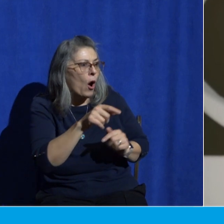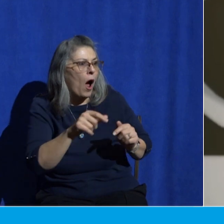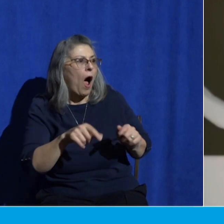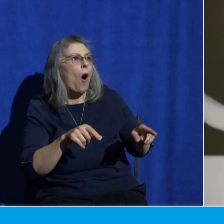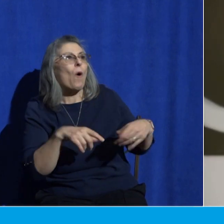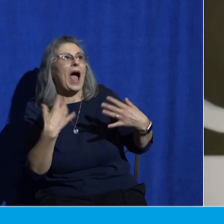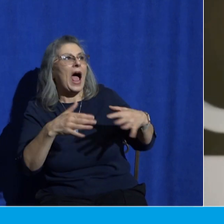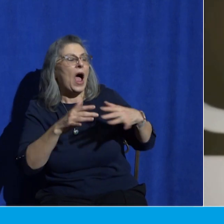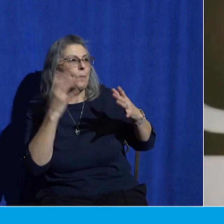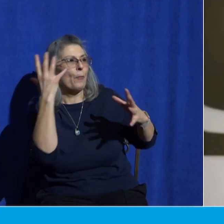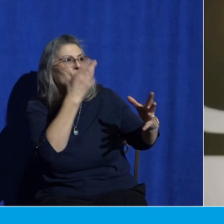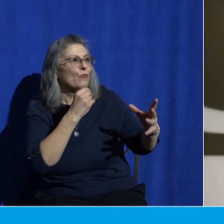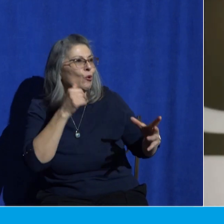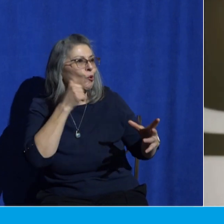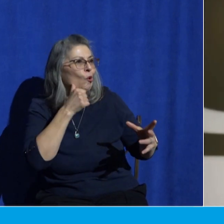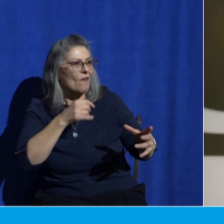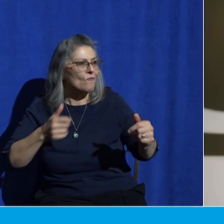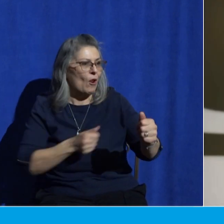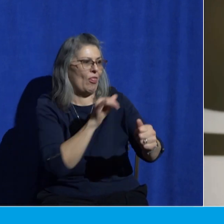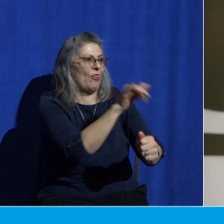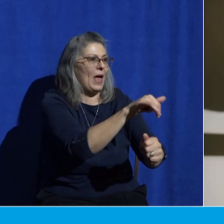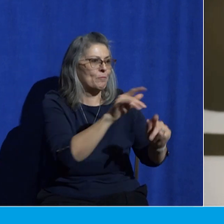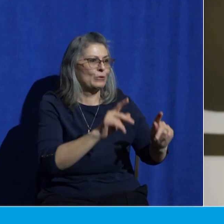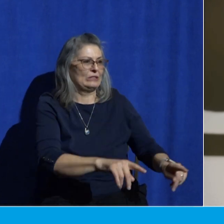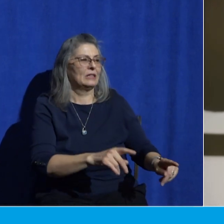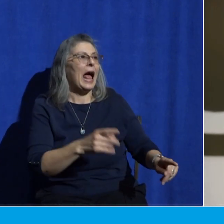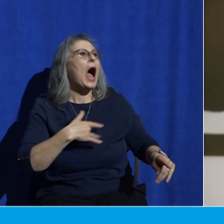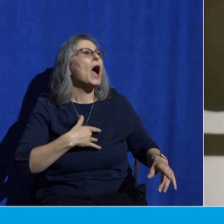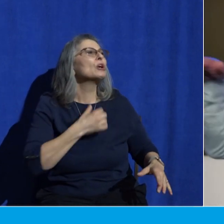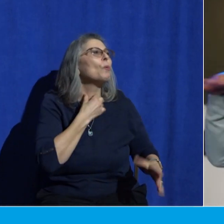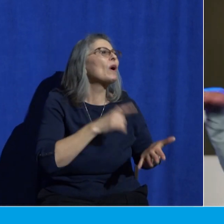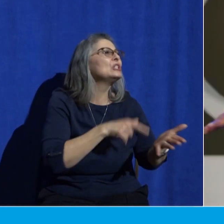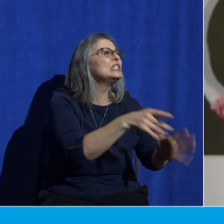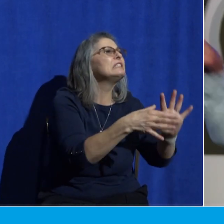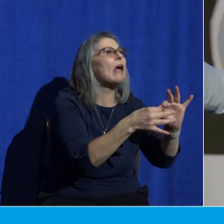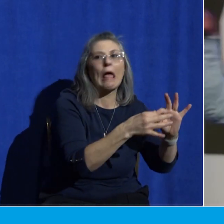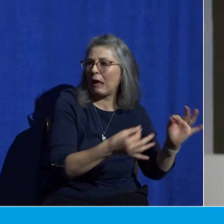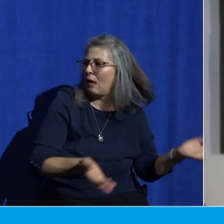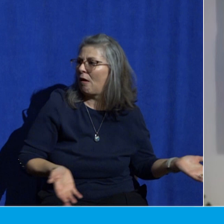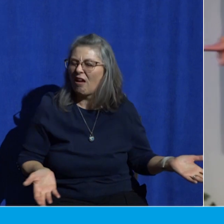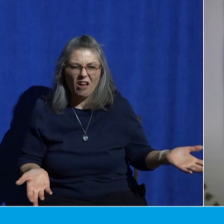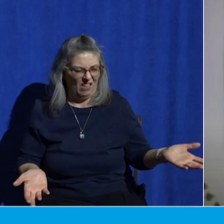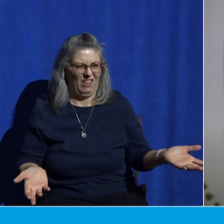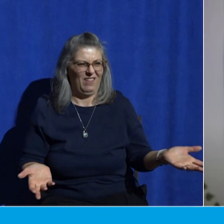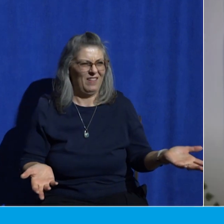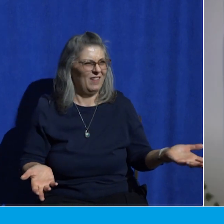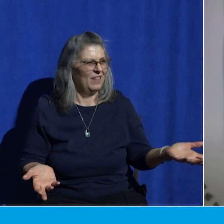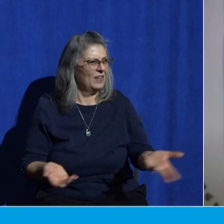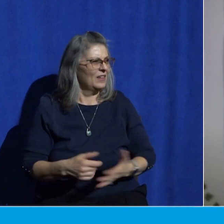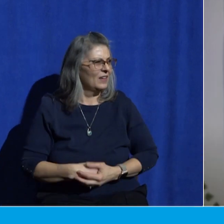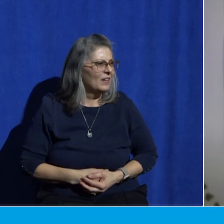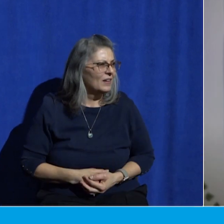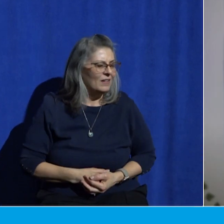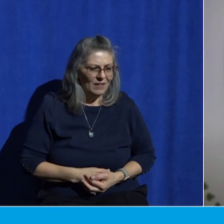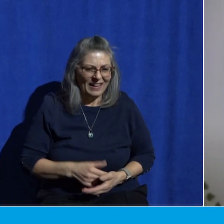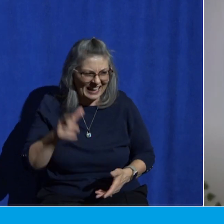actually tremble at what she has to say. God is saying, you don't want to listen to my words? I'll make you listen to each other's